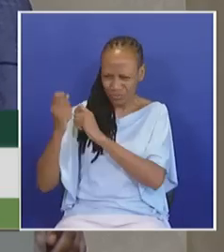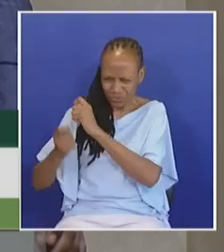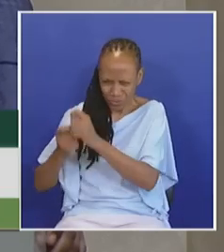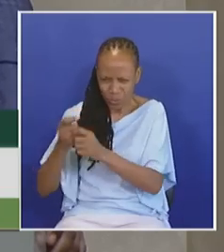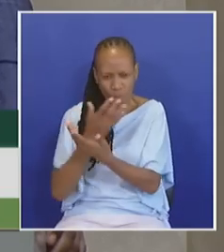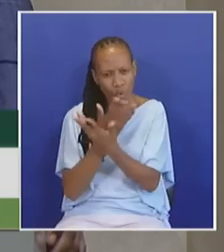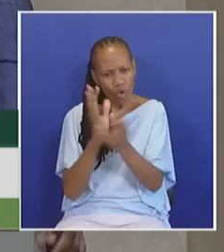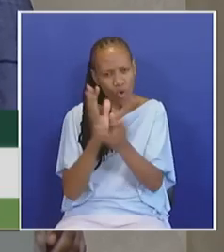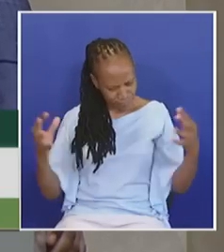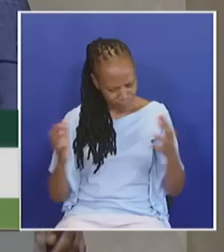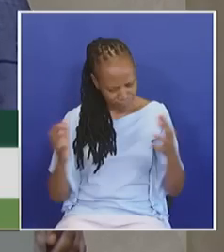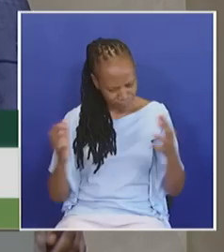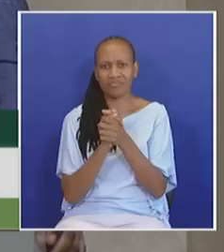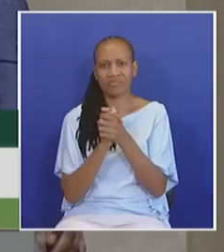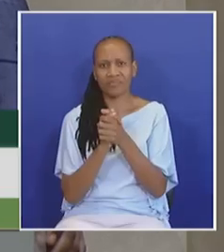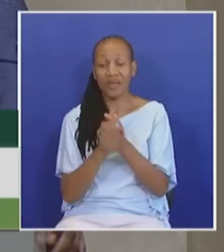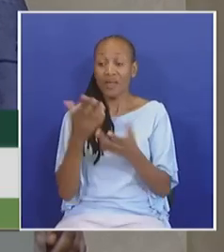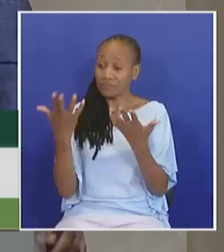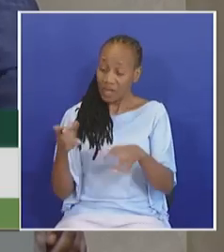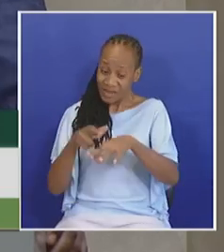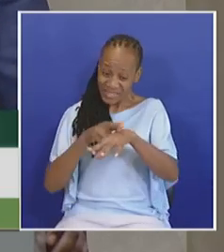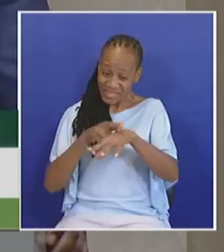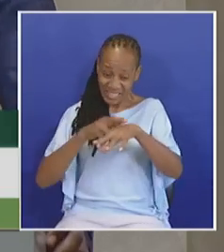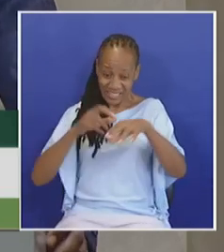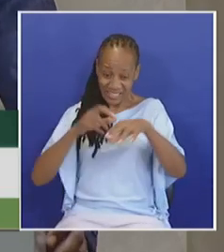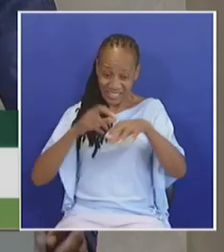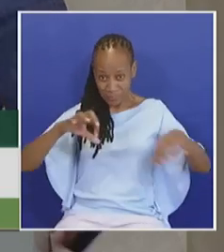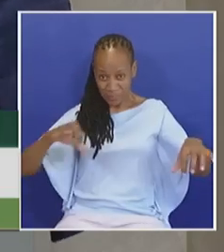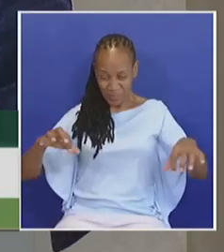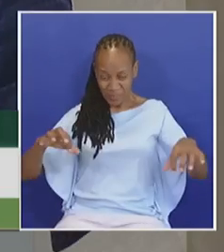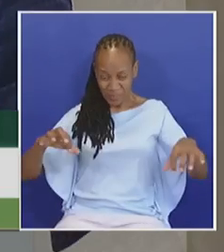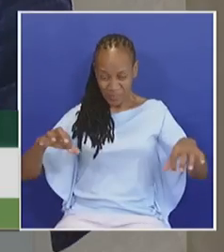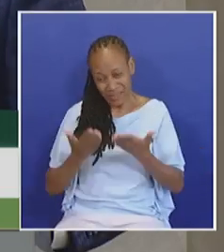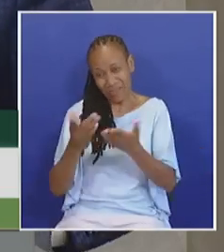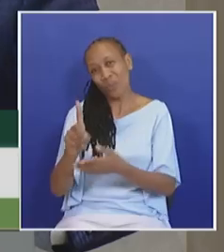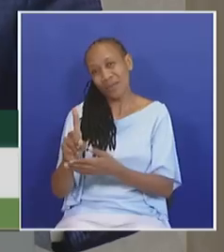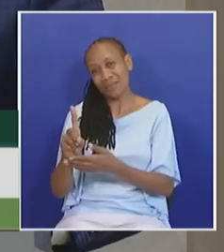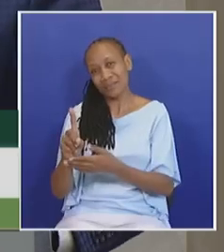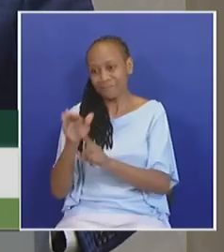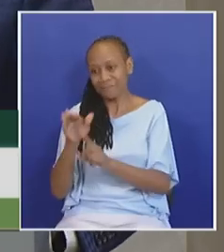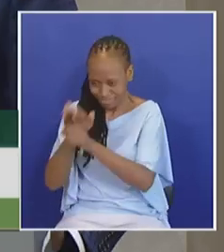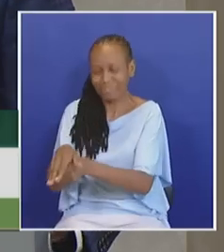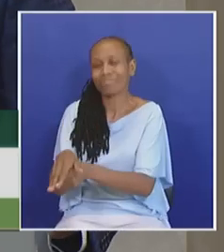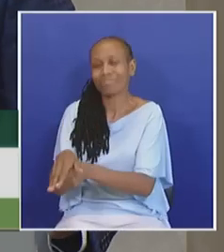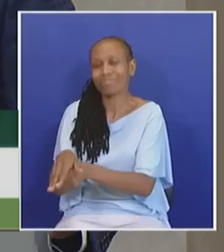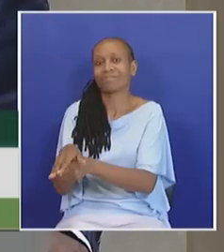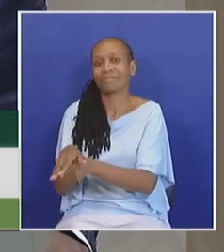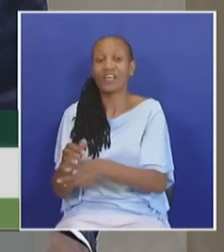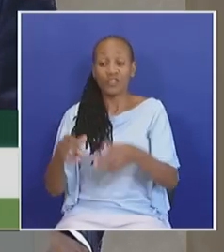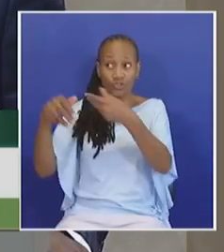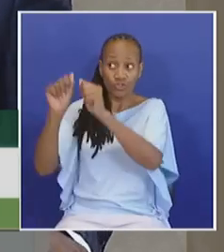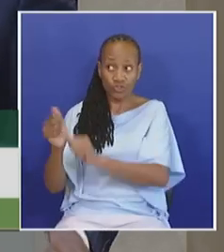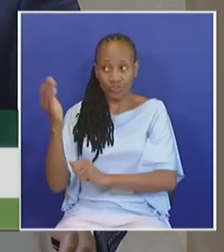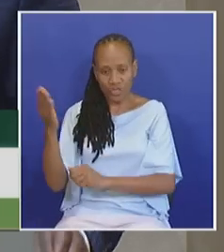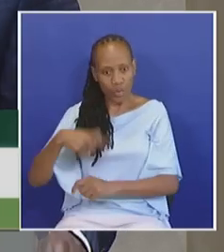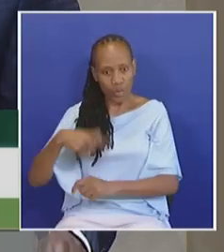Honorable Smith, therefore, serves as an ideological weapon for imperialism. In this regard, Honorable Chair, we should